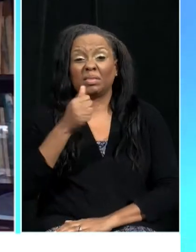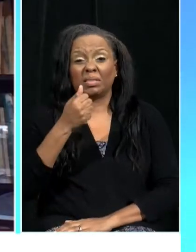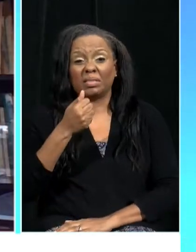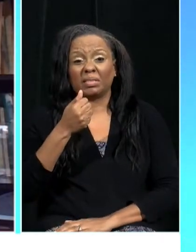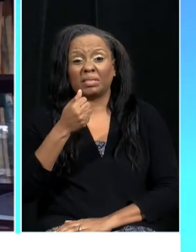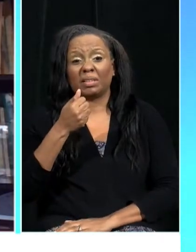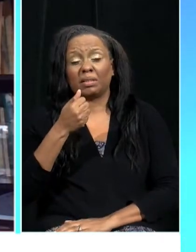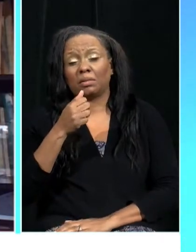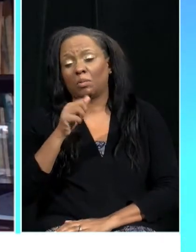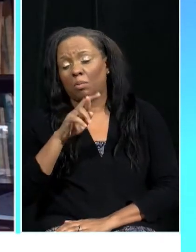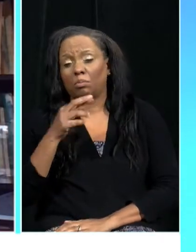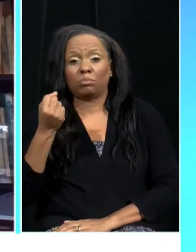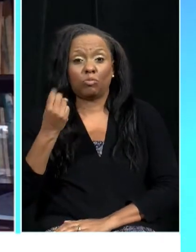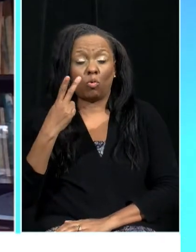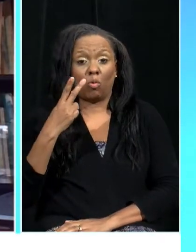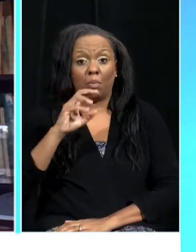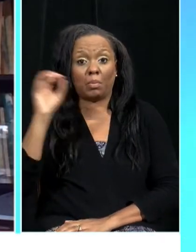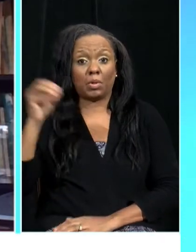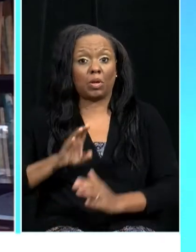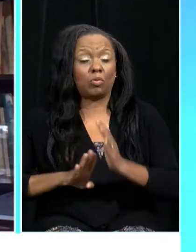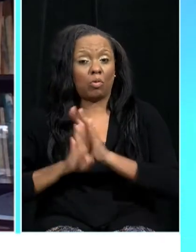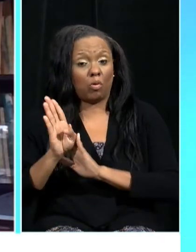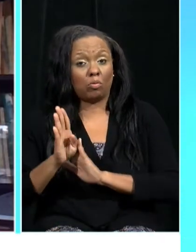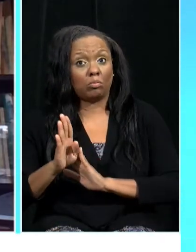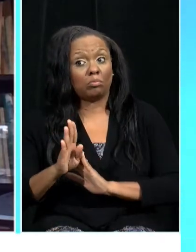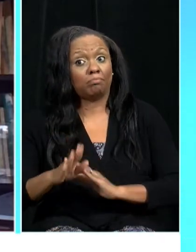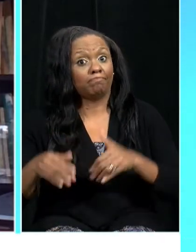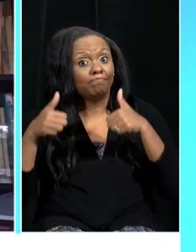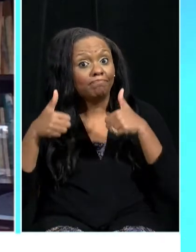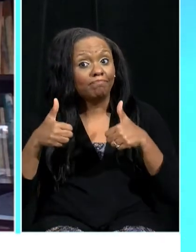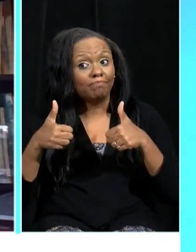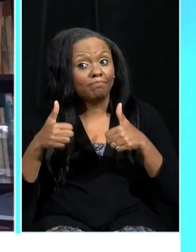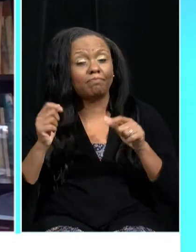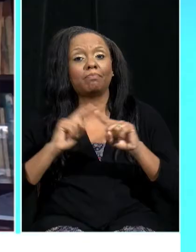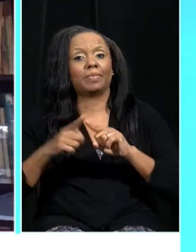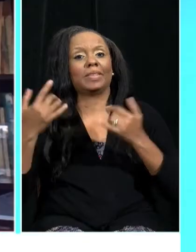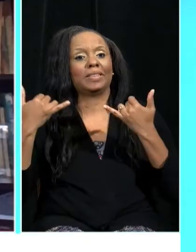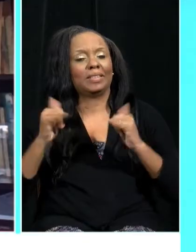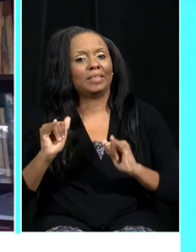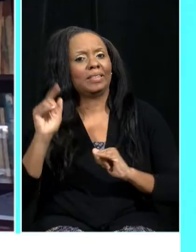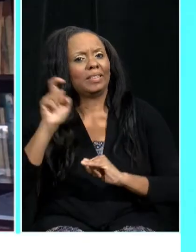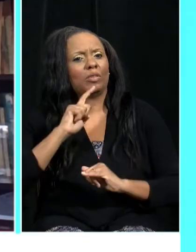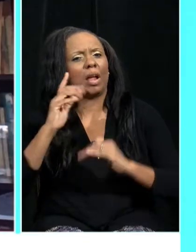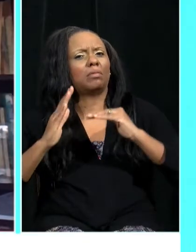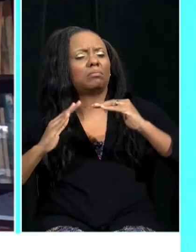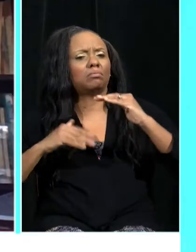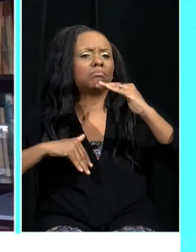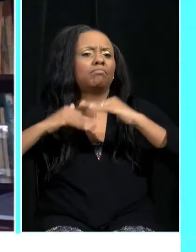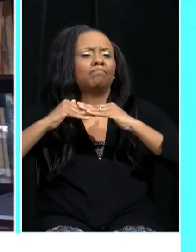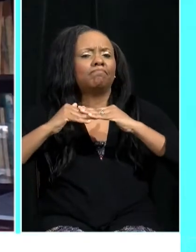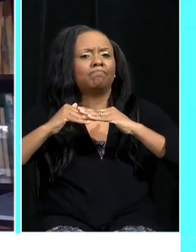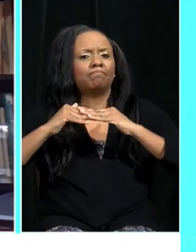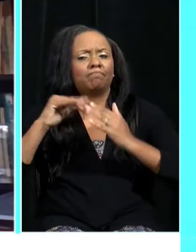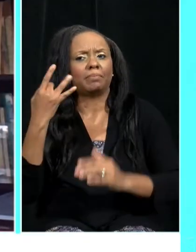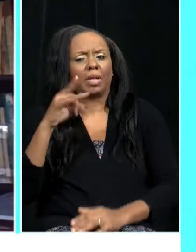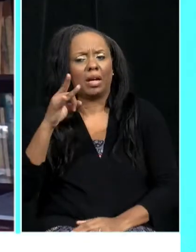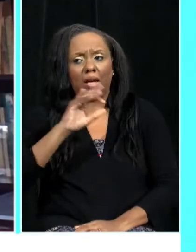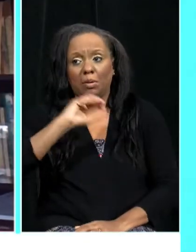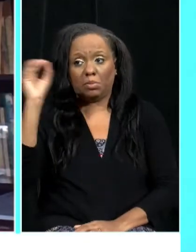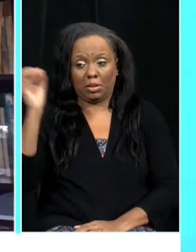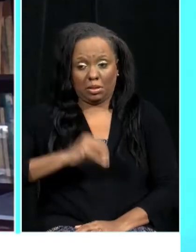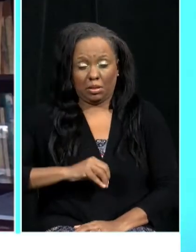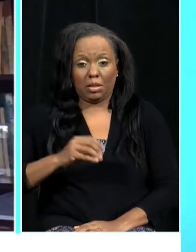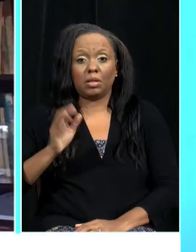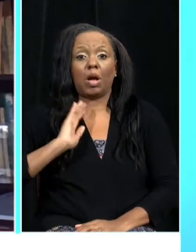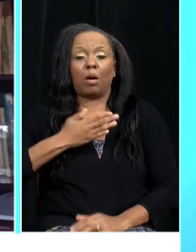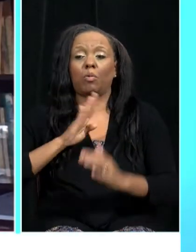excellent year, but it would still leave us behind where we started before COVID. So I think we need to interpret the growth